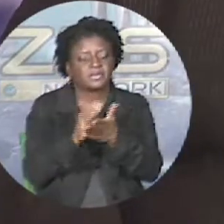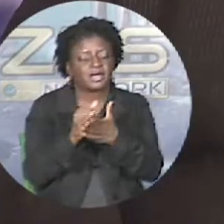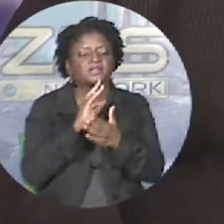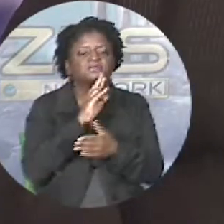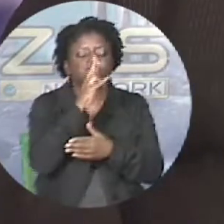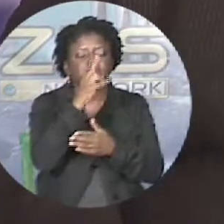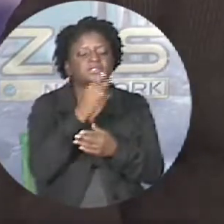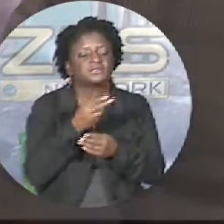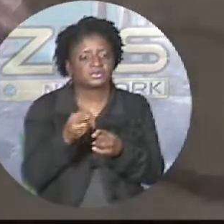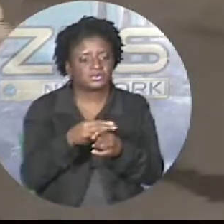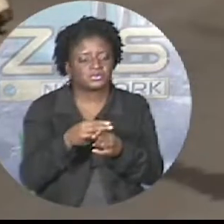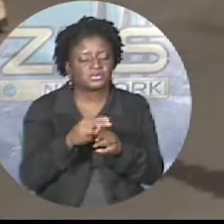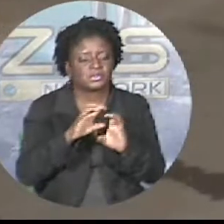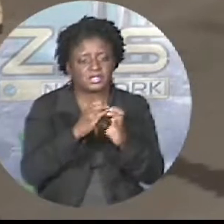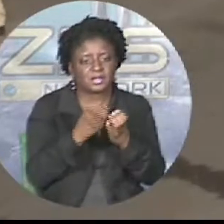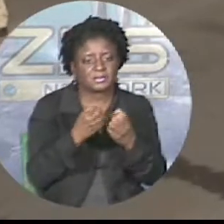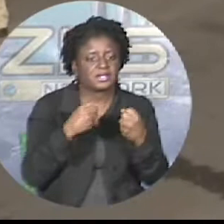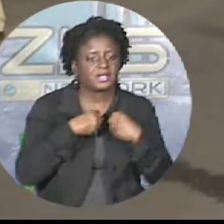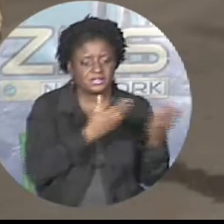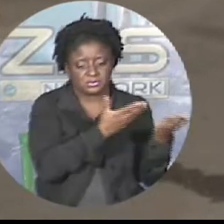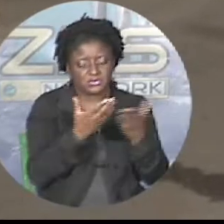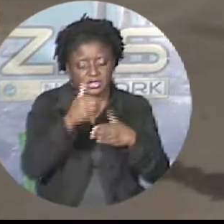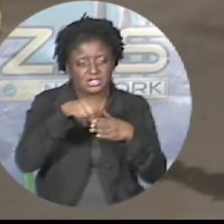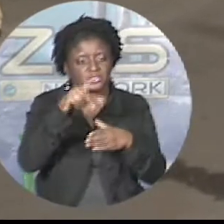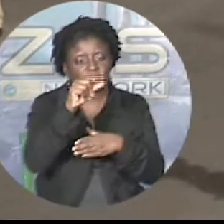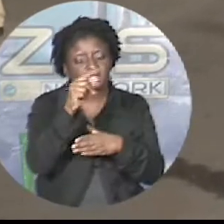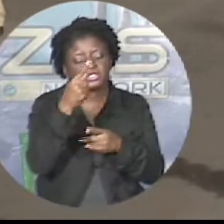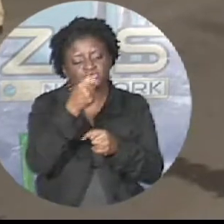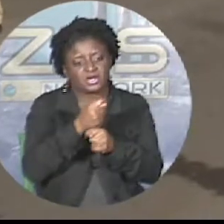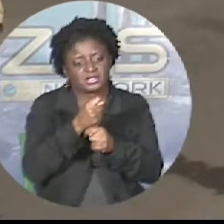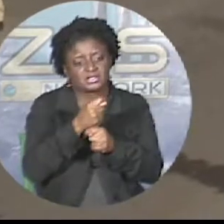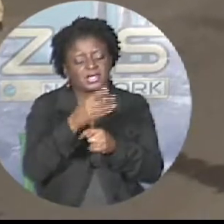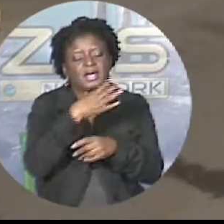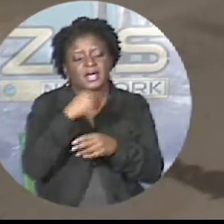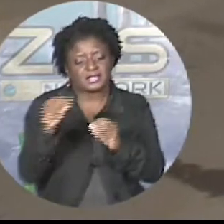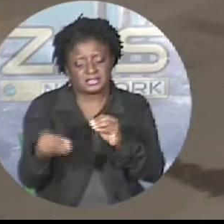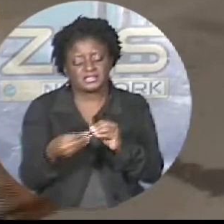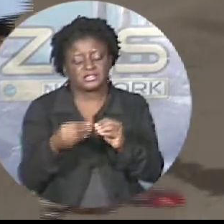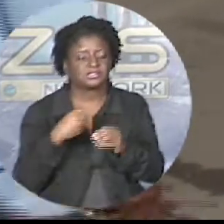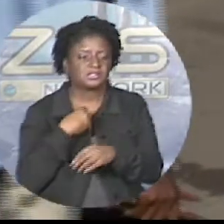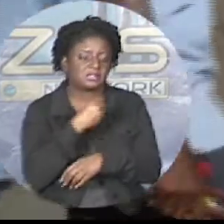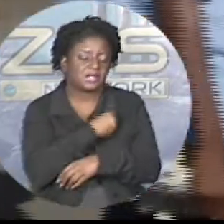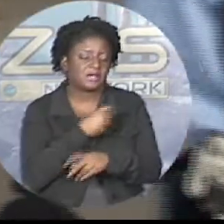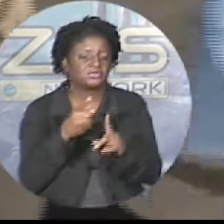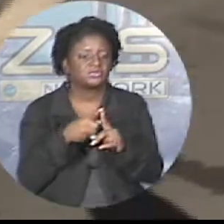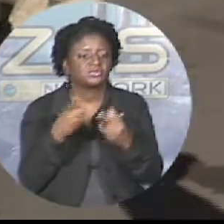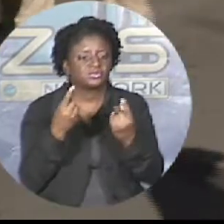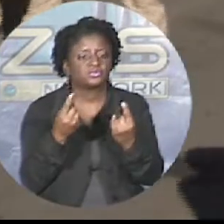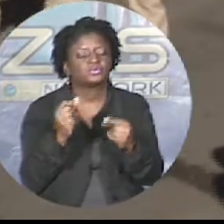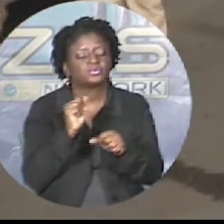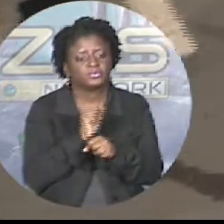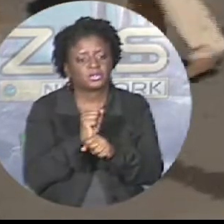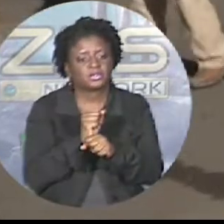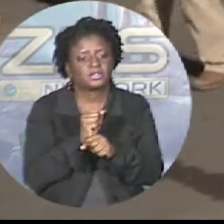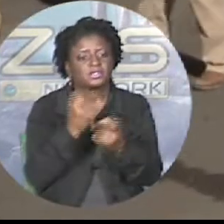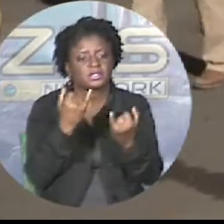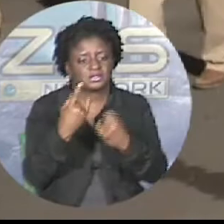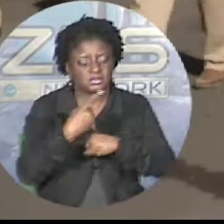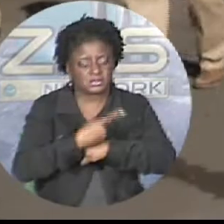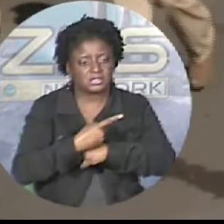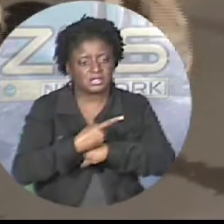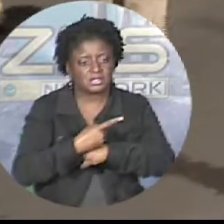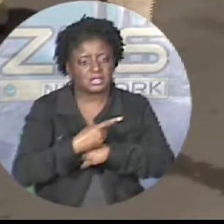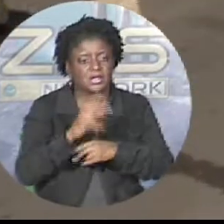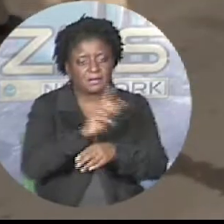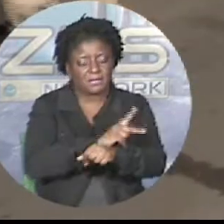real soon. The company has brought in 20 trucks and additional personnel to get the job done. To date, power has